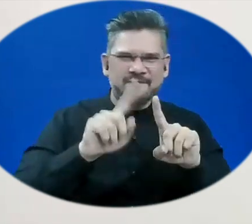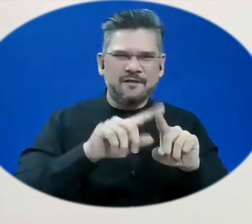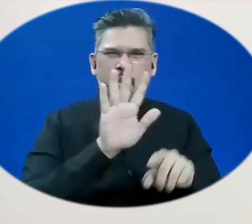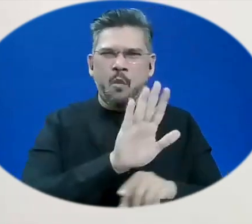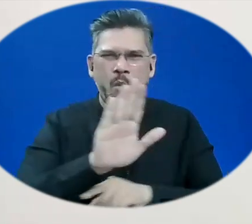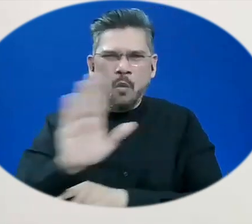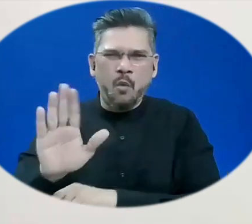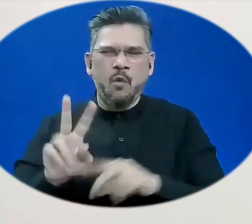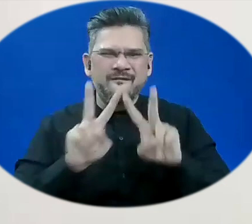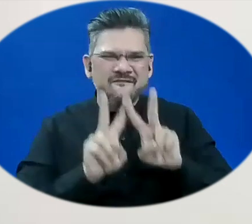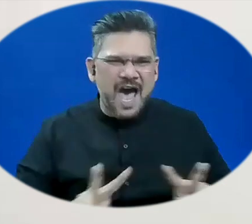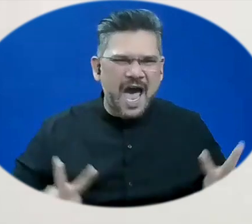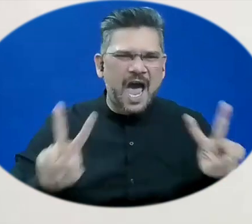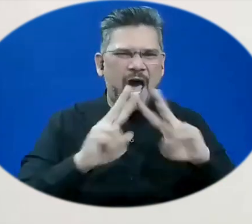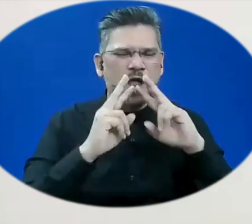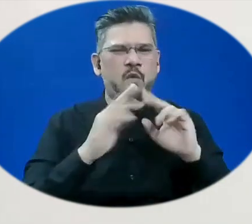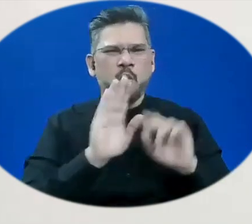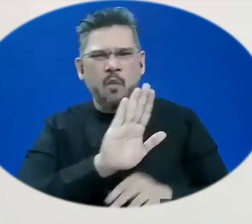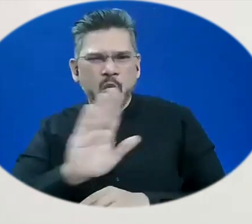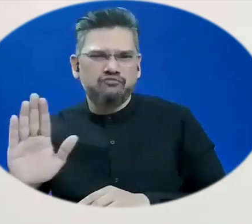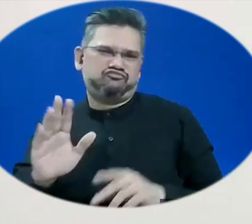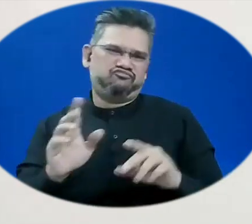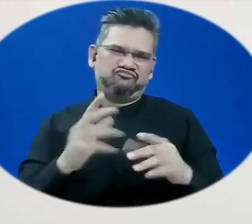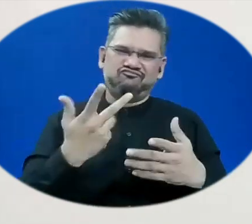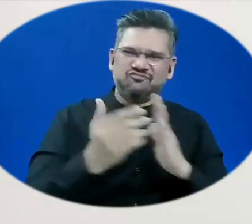at all levels.